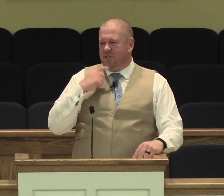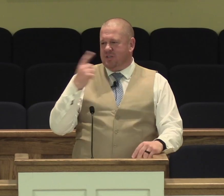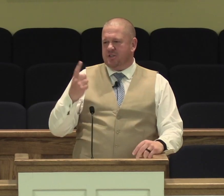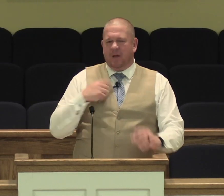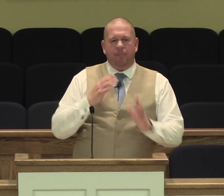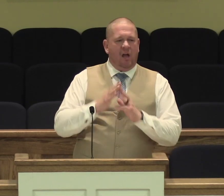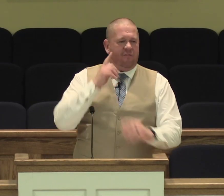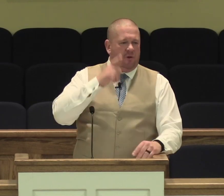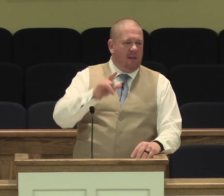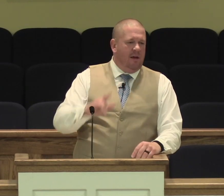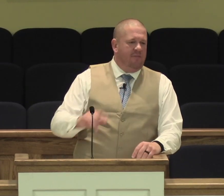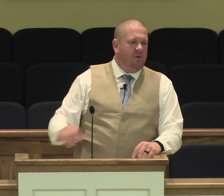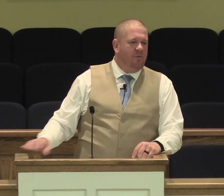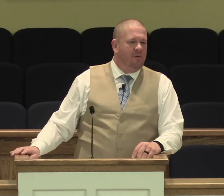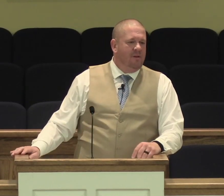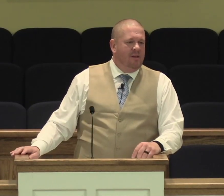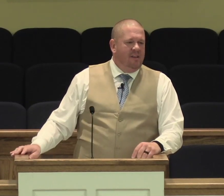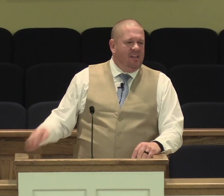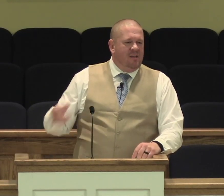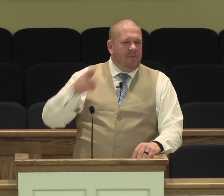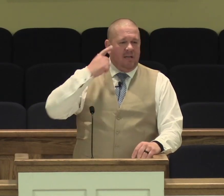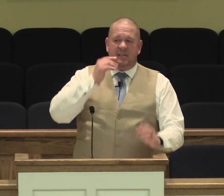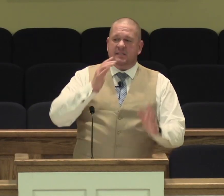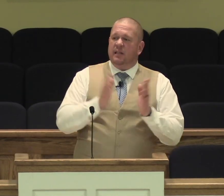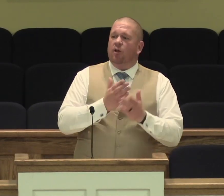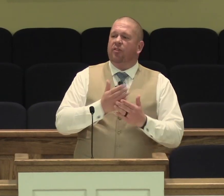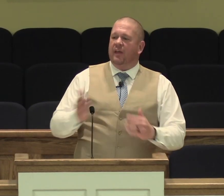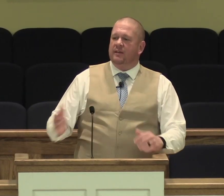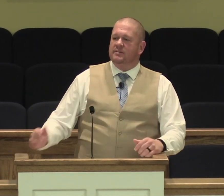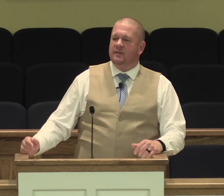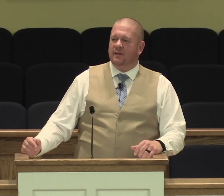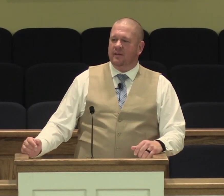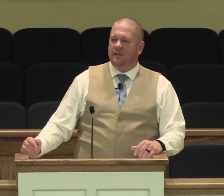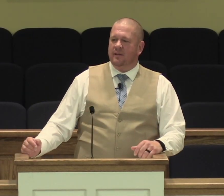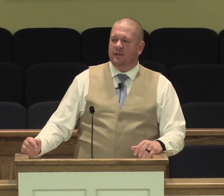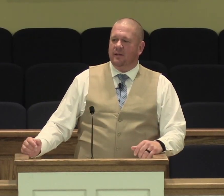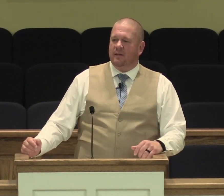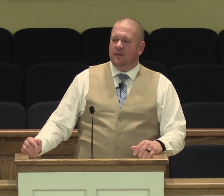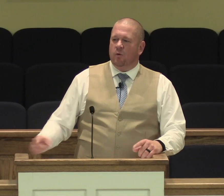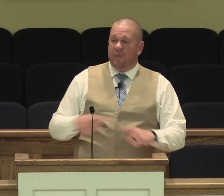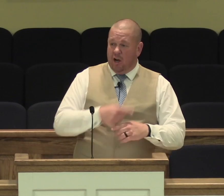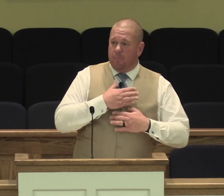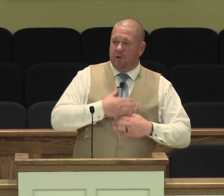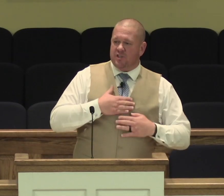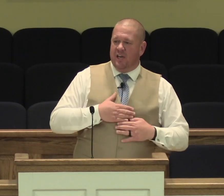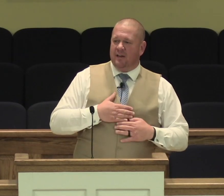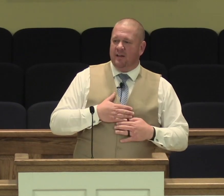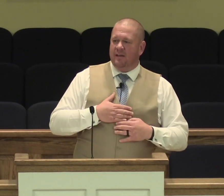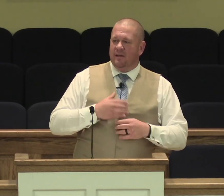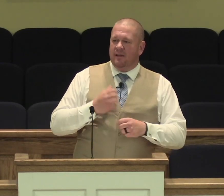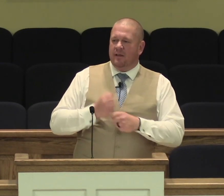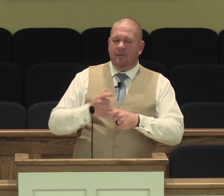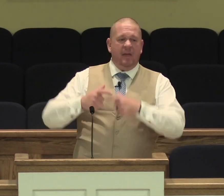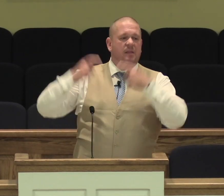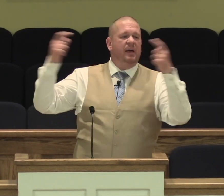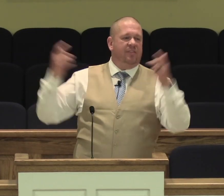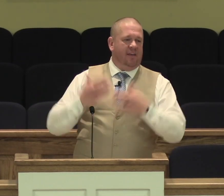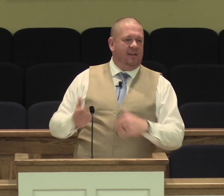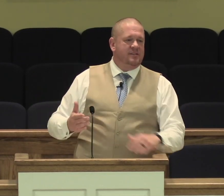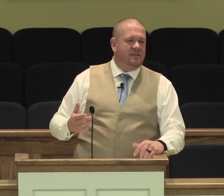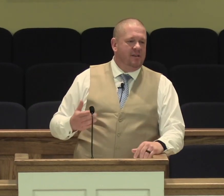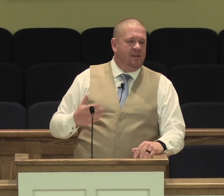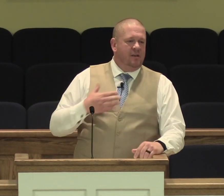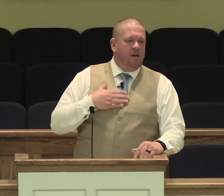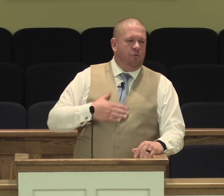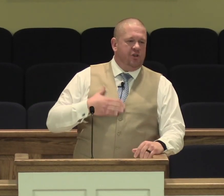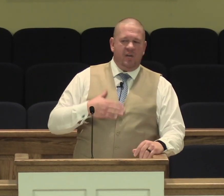contact where you just tell somebody, I'm praying for you and I love you. Because it is the little things, when they are appreciated, that make the big